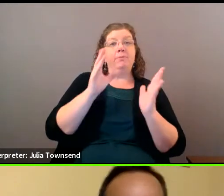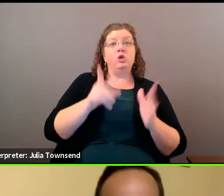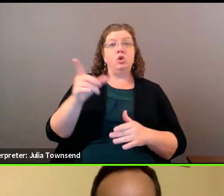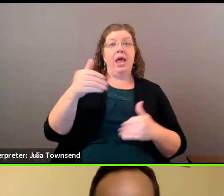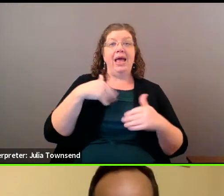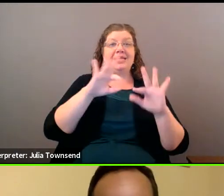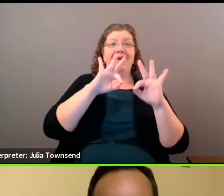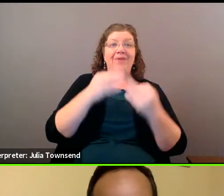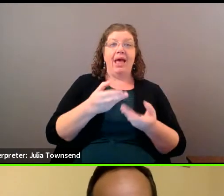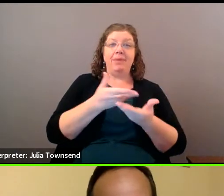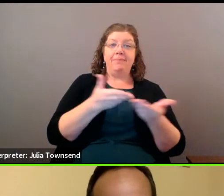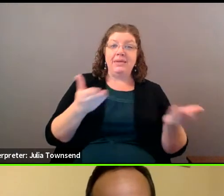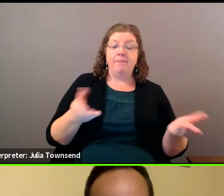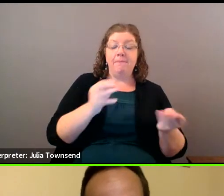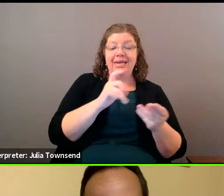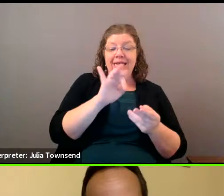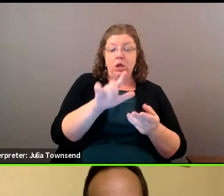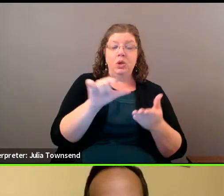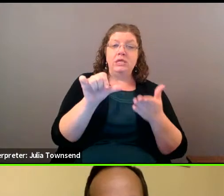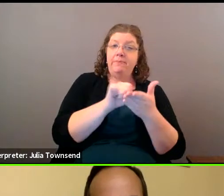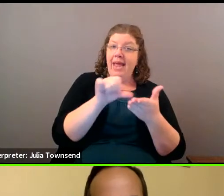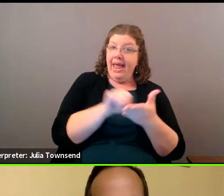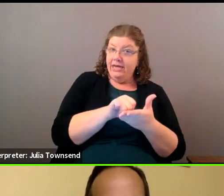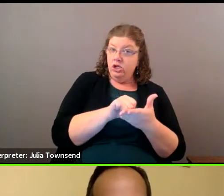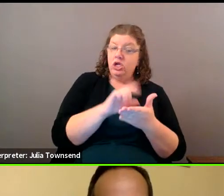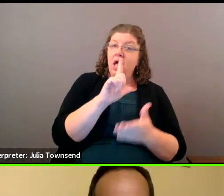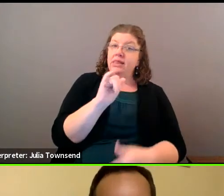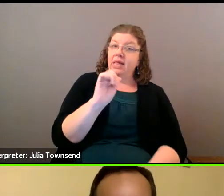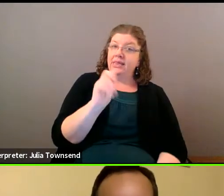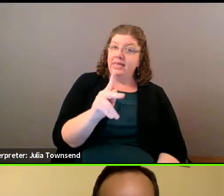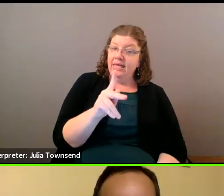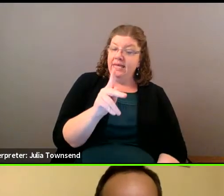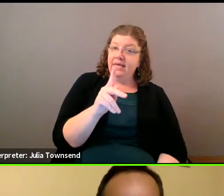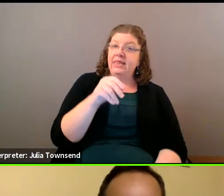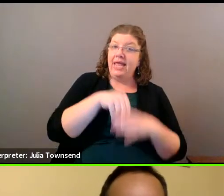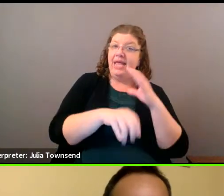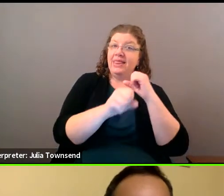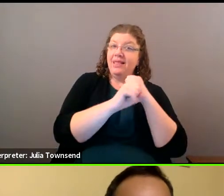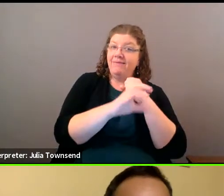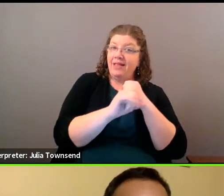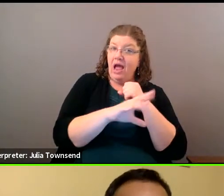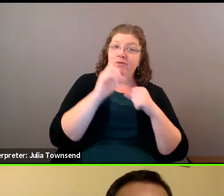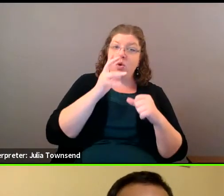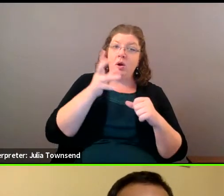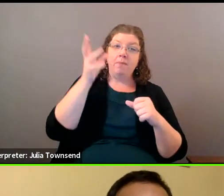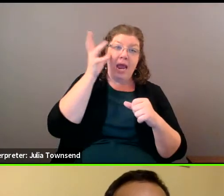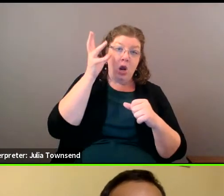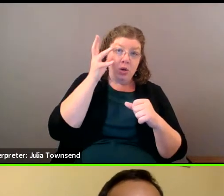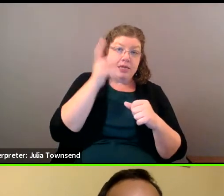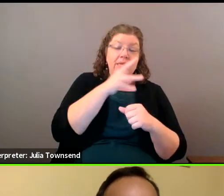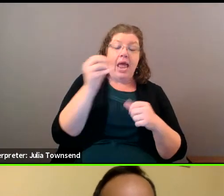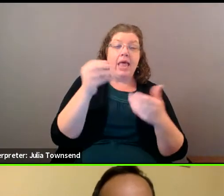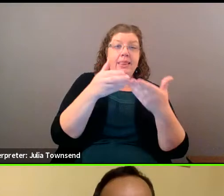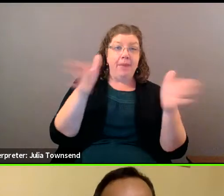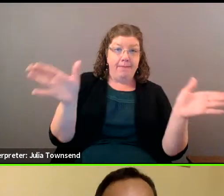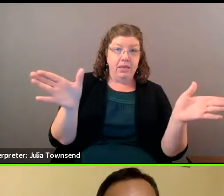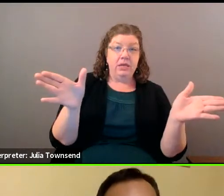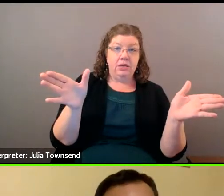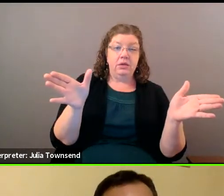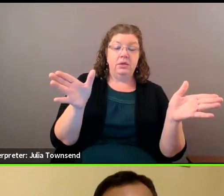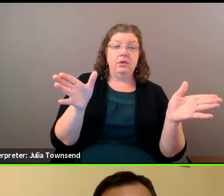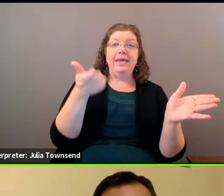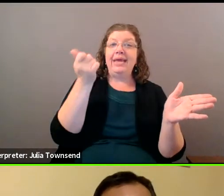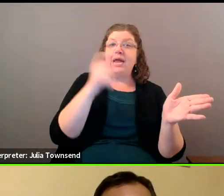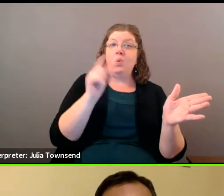family materials page, and the link that is in the flyer for parents and for the public, anyone